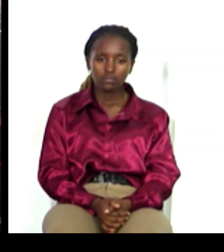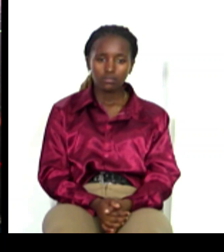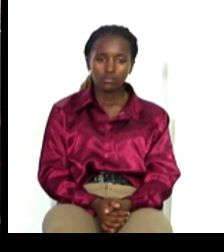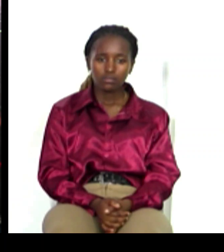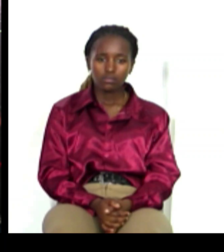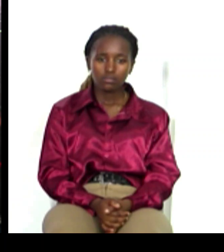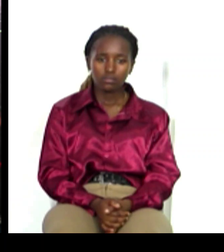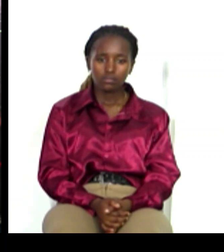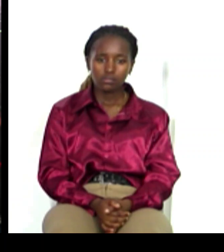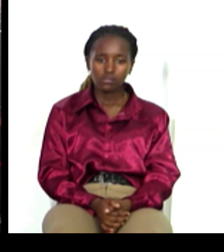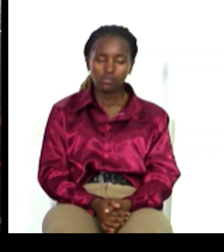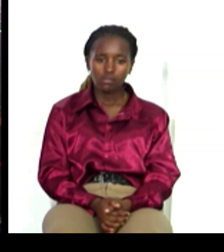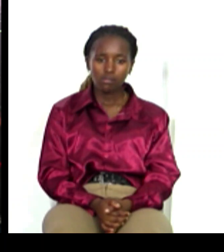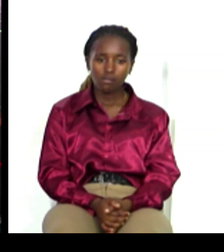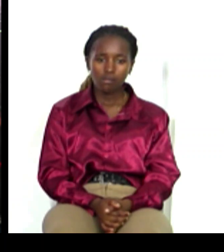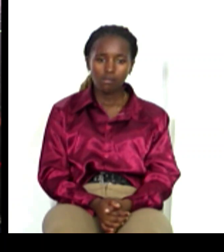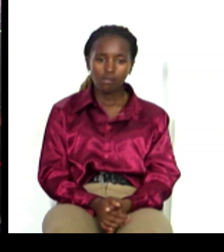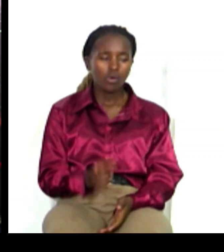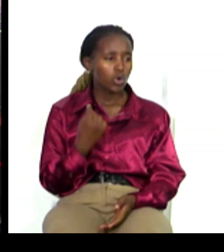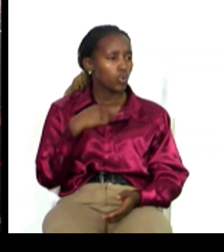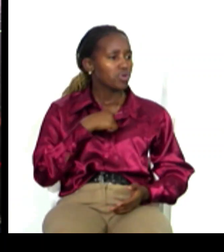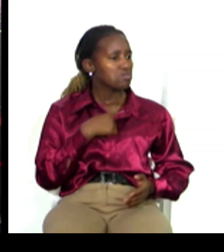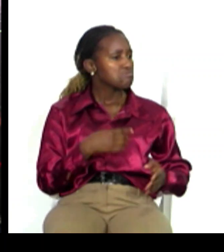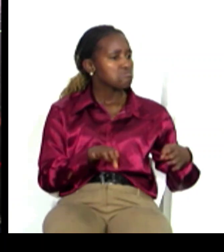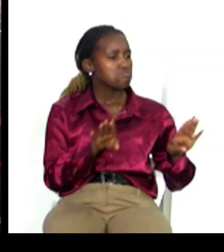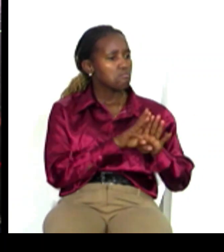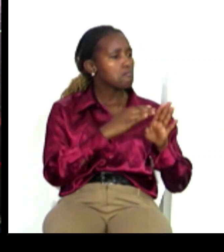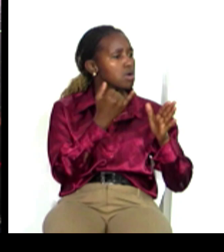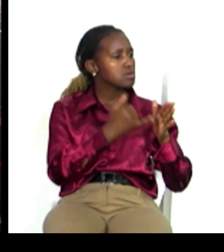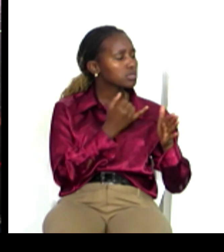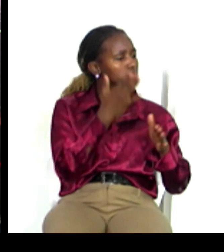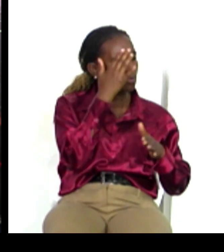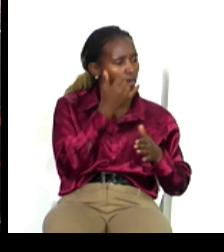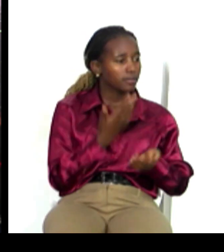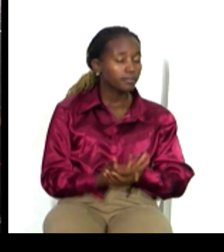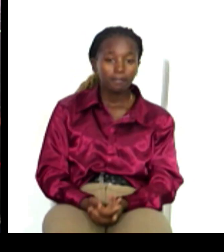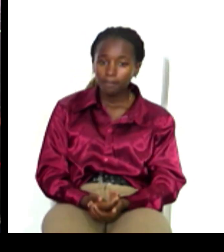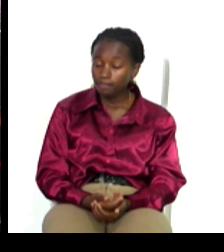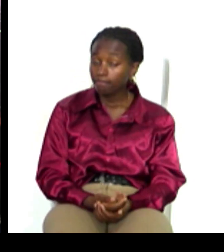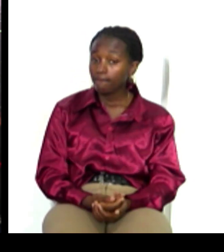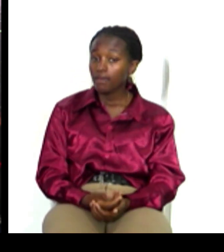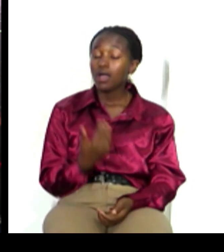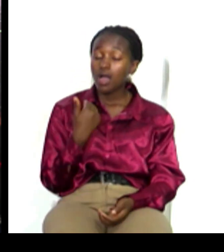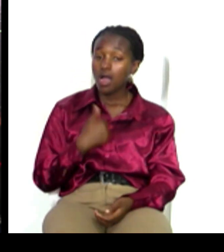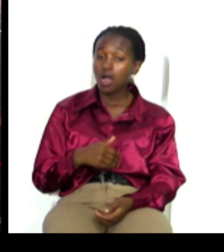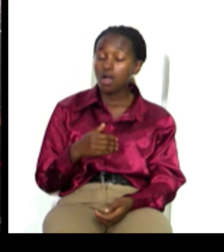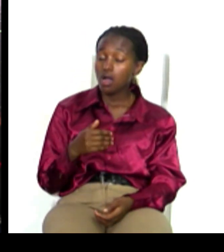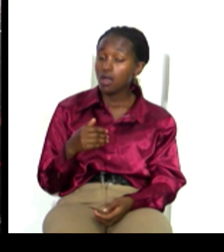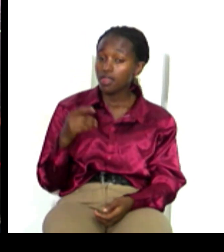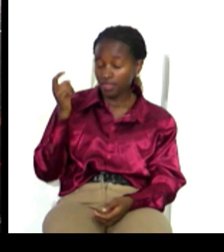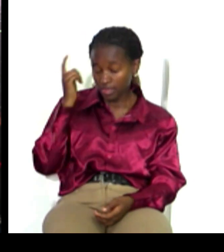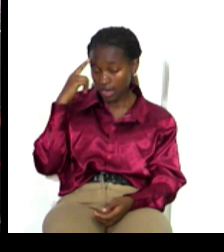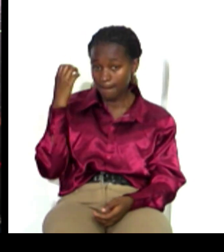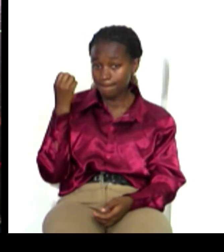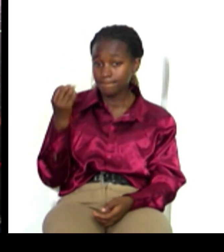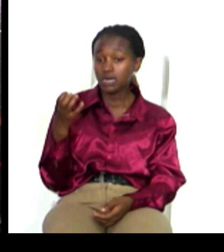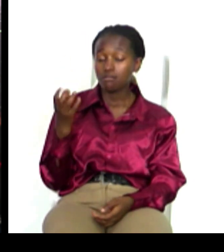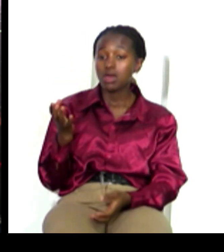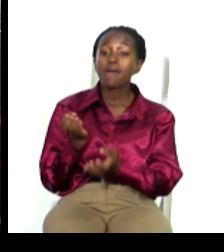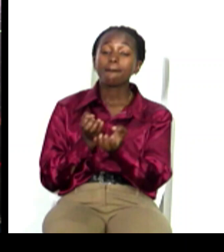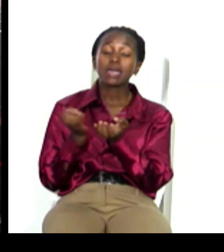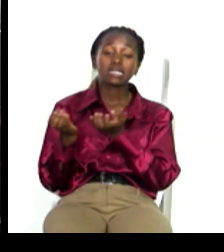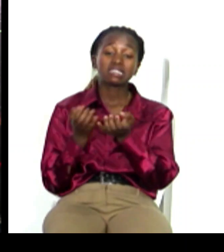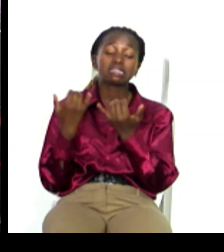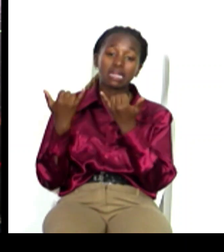down. Yeah. Why are we shutting down industries? I think it's not only industry, John. So many businesses are closing